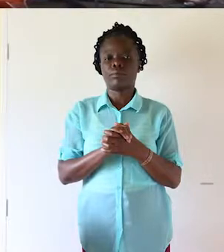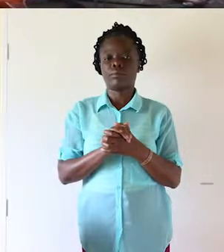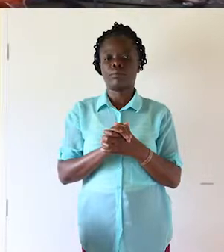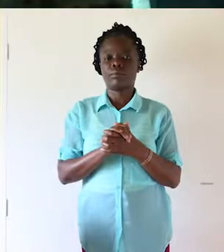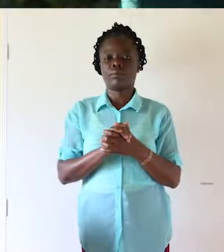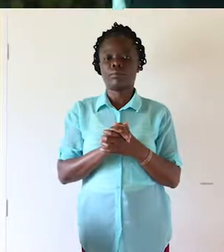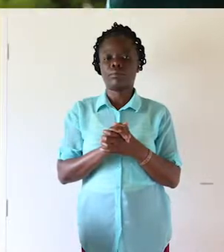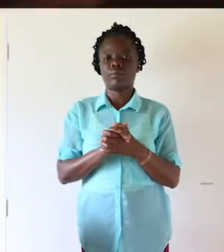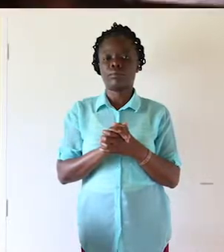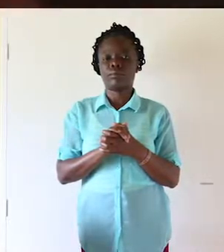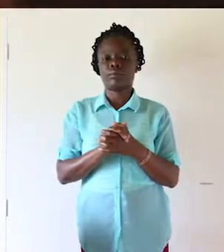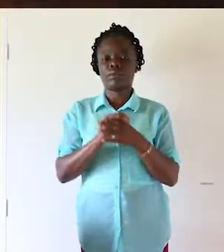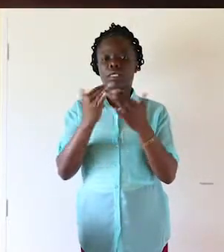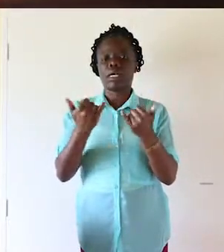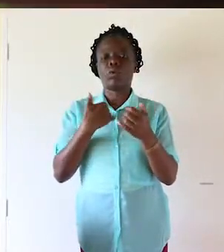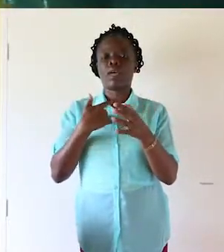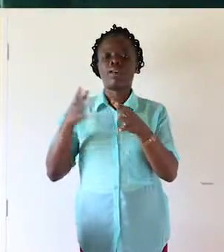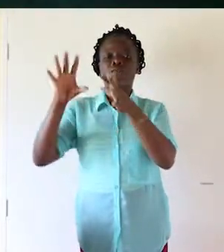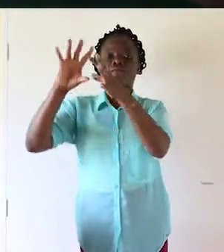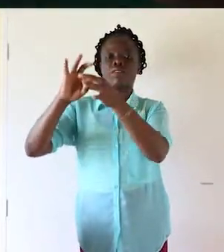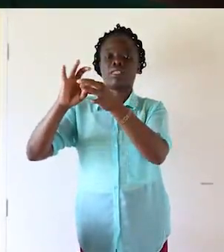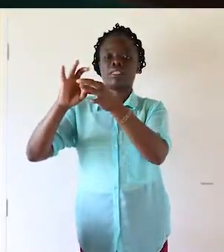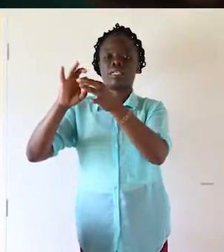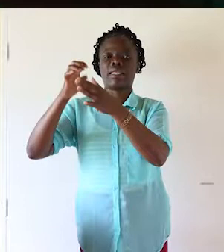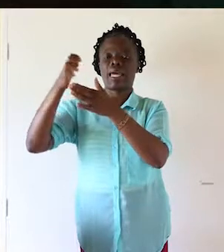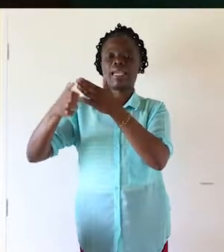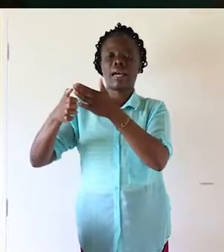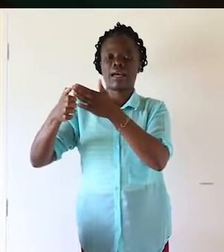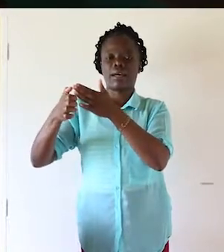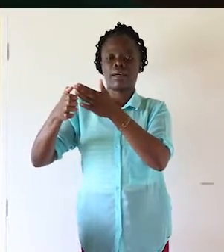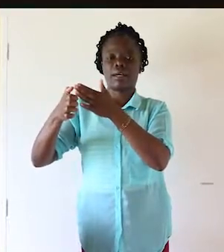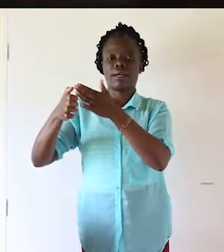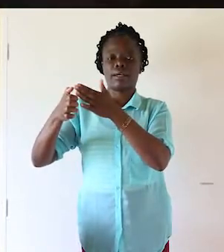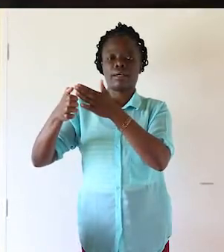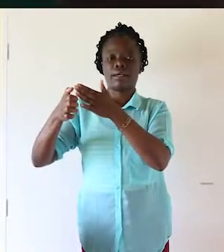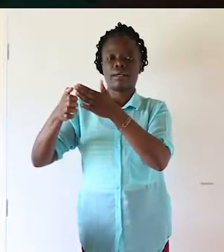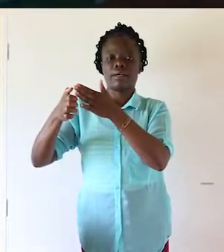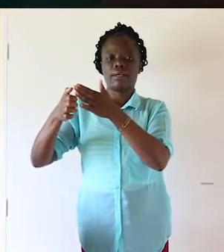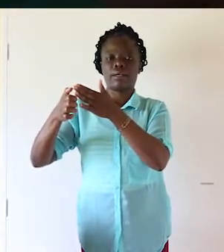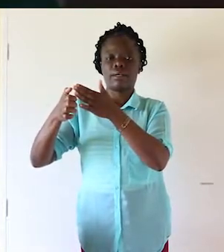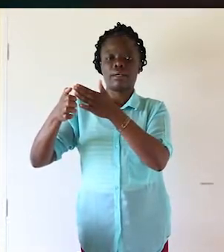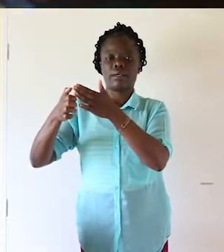okay now. So we have fixed the ender there.